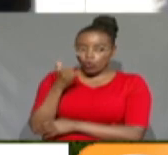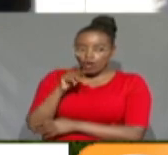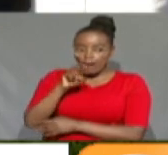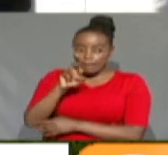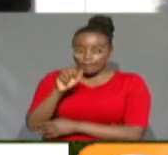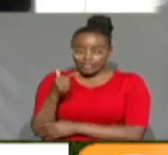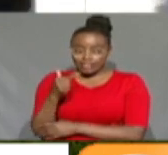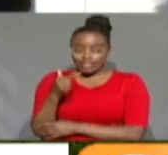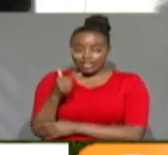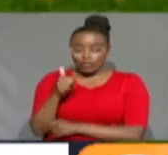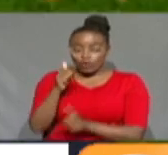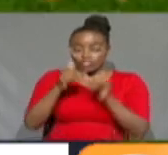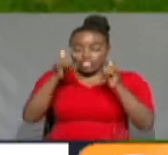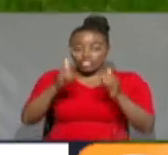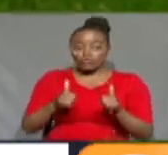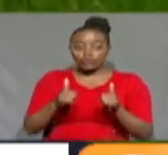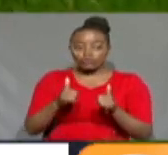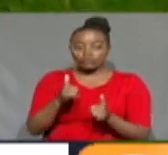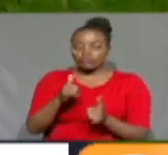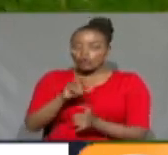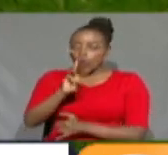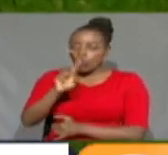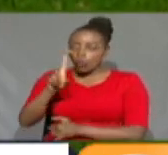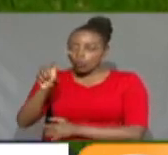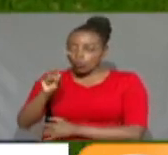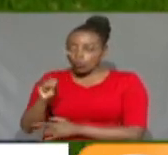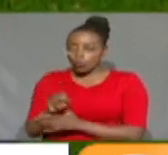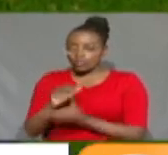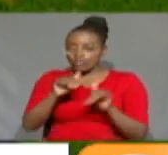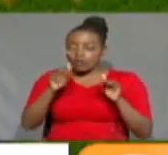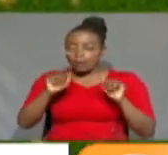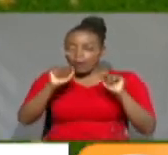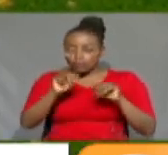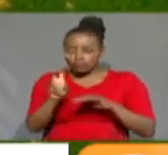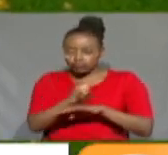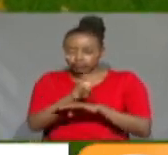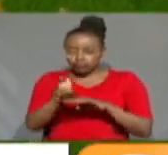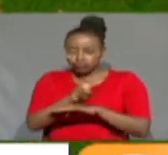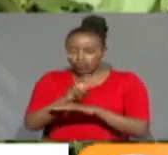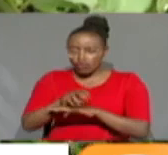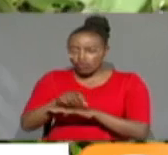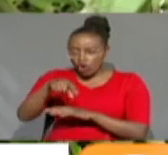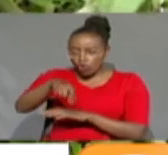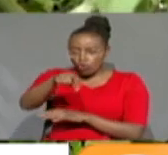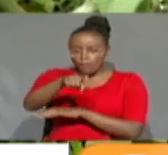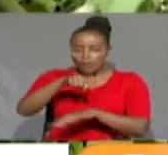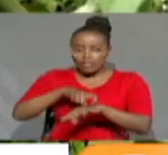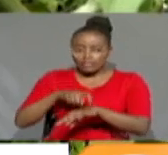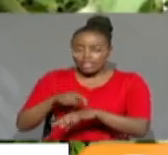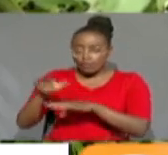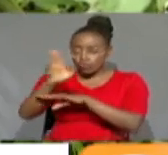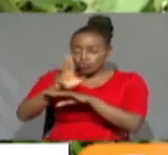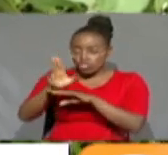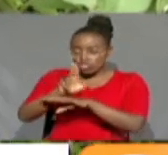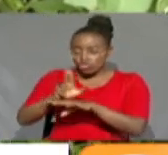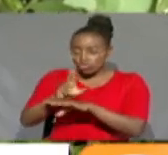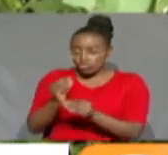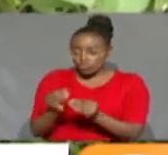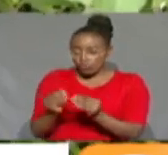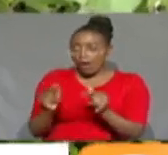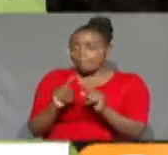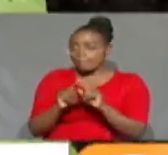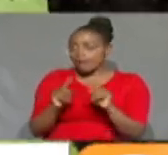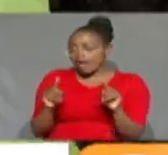nutrition uptake on your leaves. Farmers can also monitor the condition of their crops once the remedy is applied.